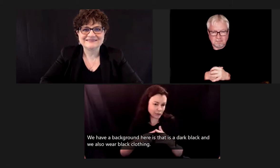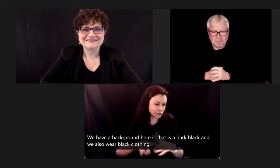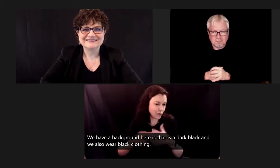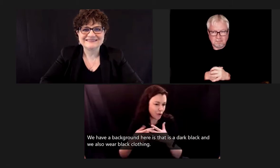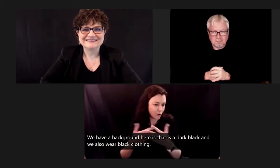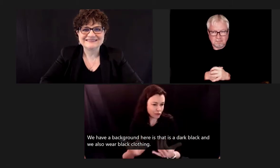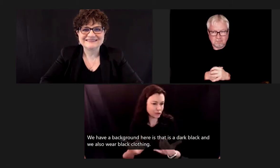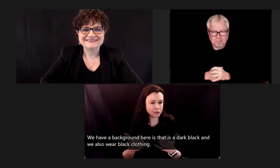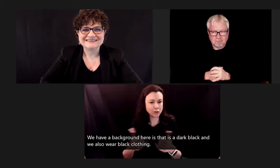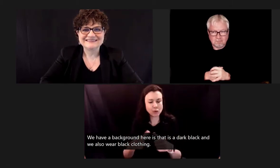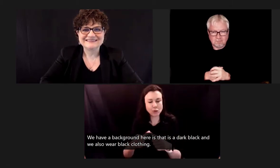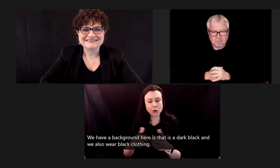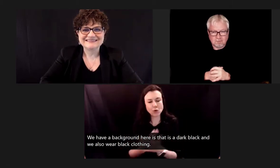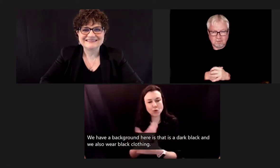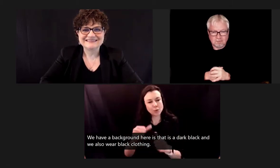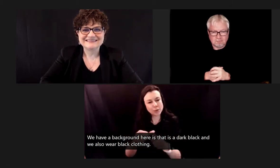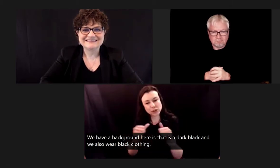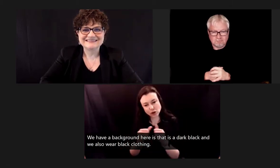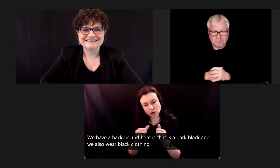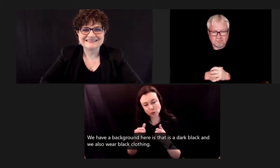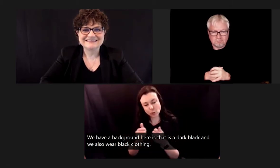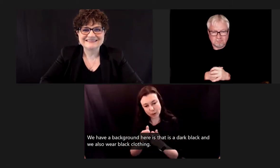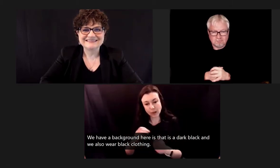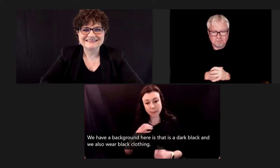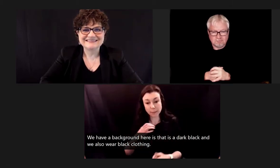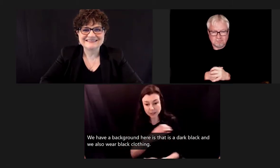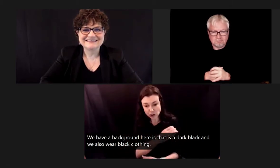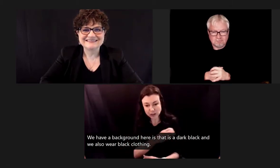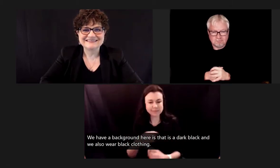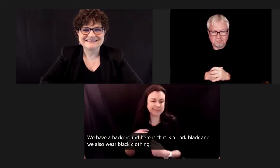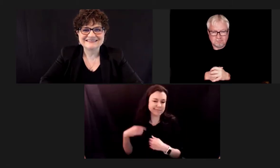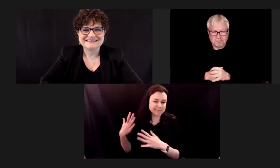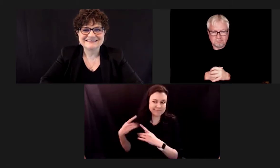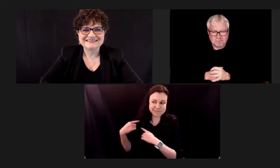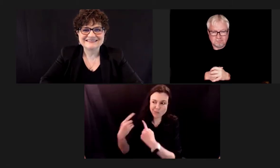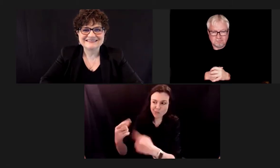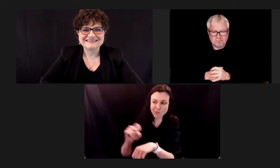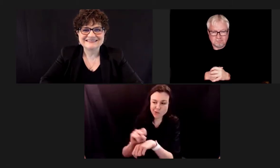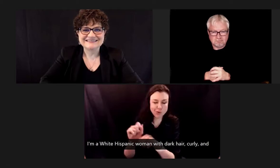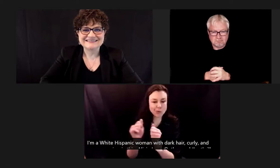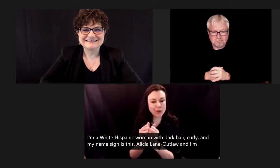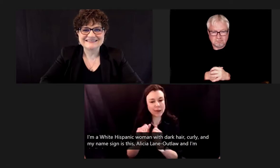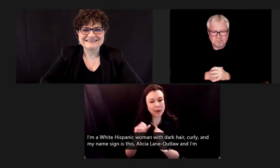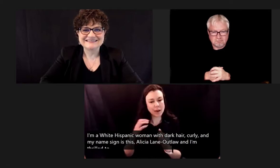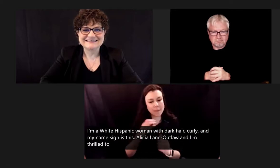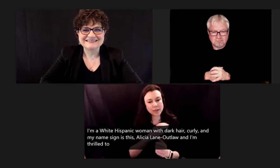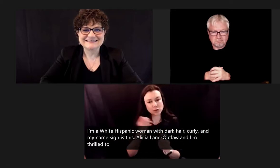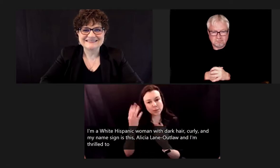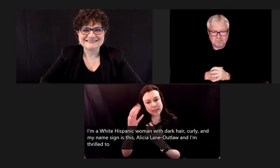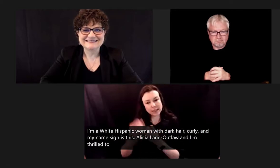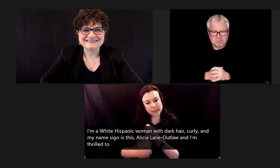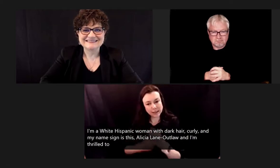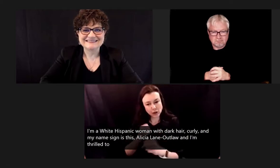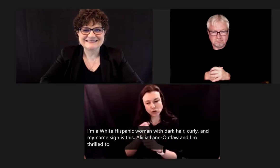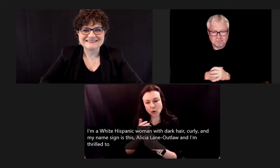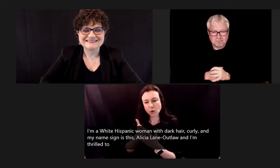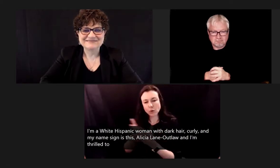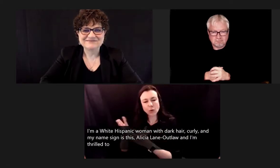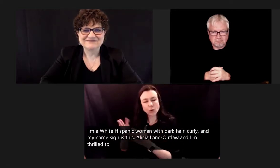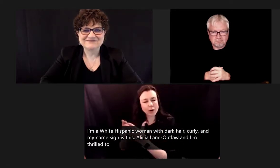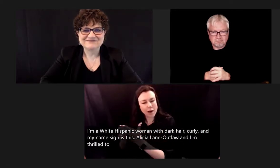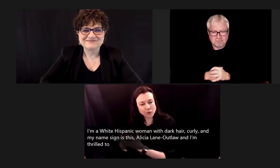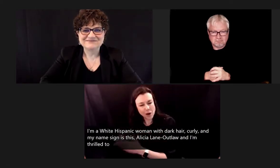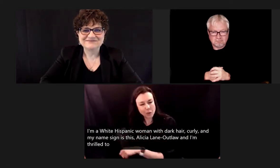Alicia, Lane-Outlaw. And I'm thrilled to start today in this new position as Government Relations